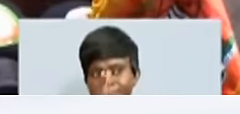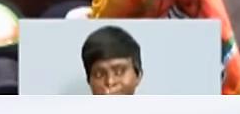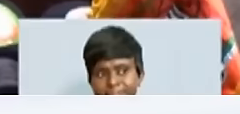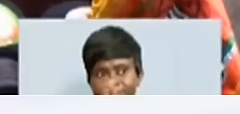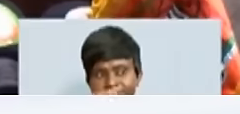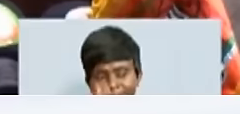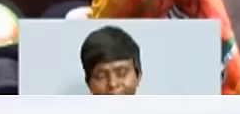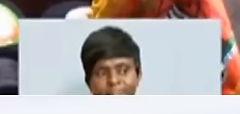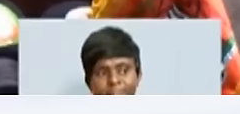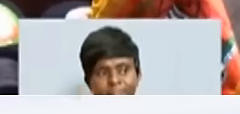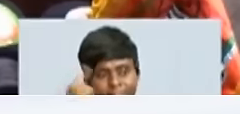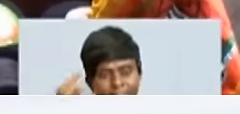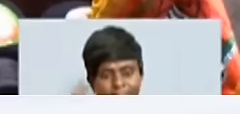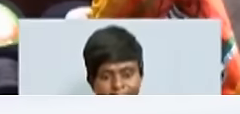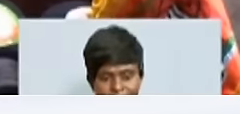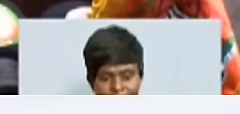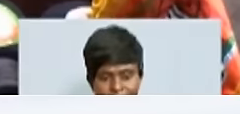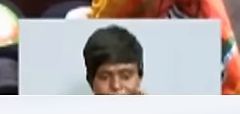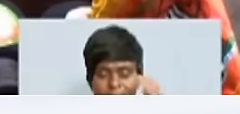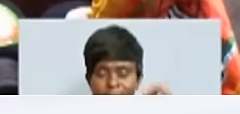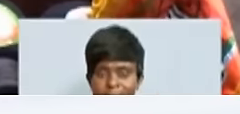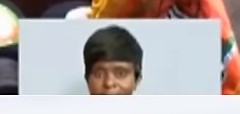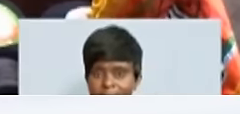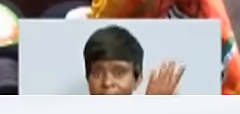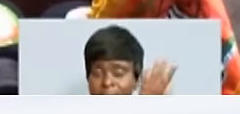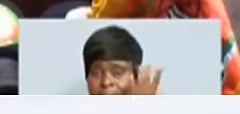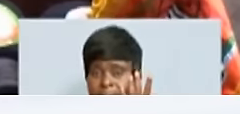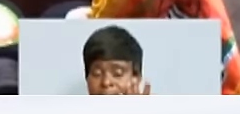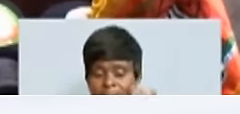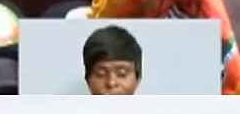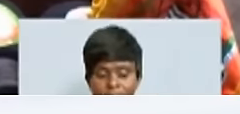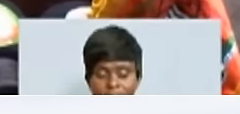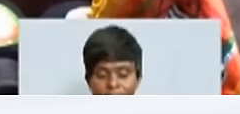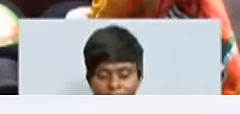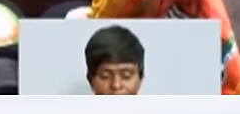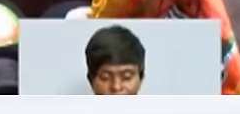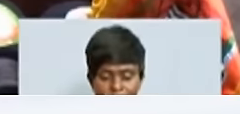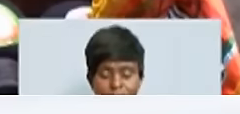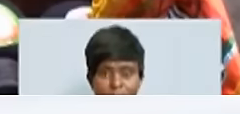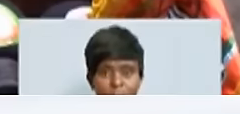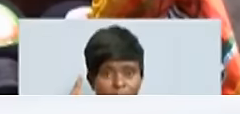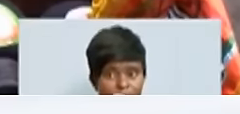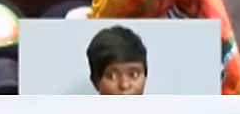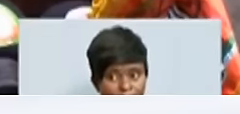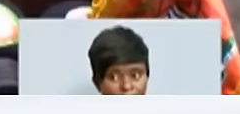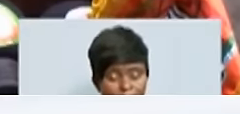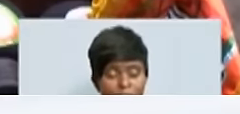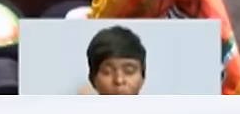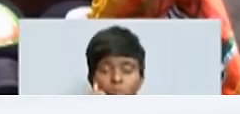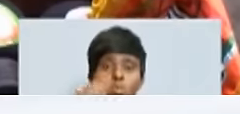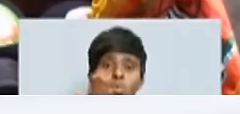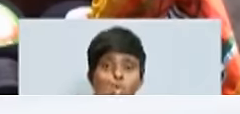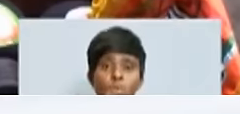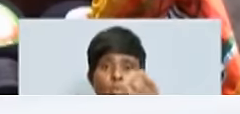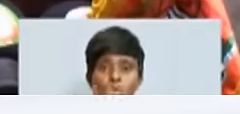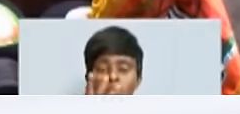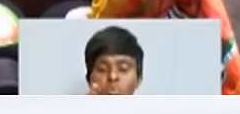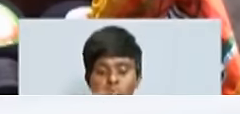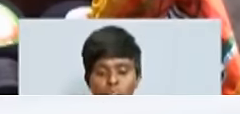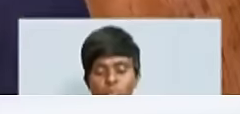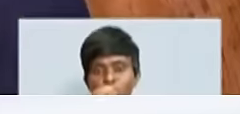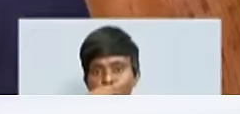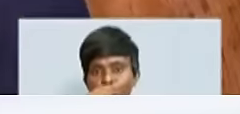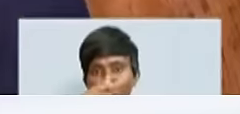Speaker, government has continued to implement the school feeding program, now called the Homegrown School Meals Program.